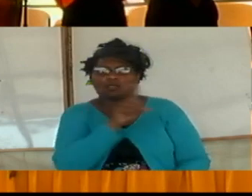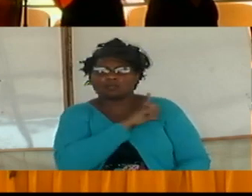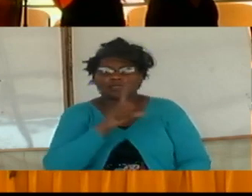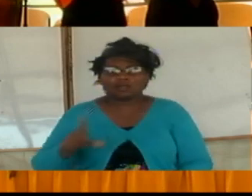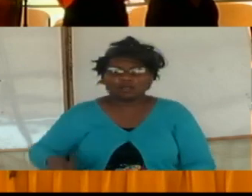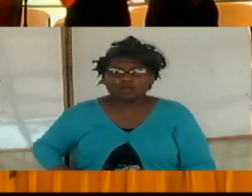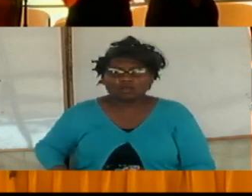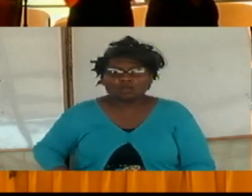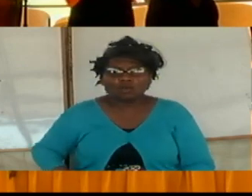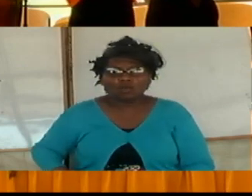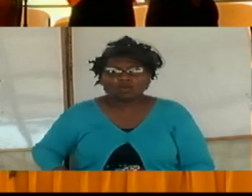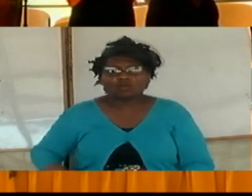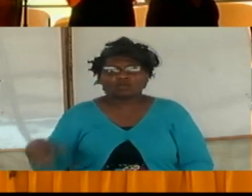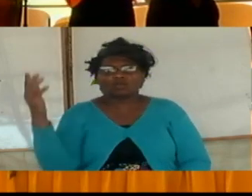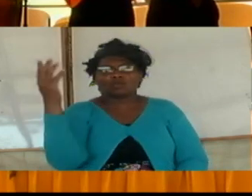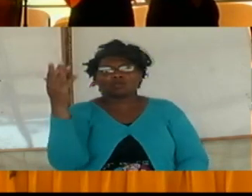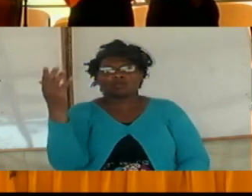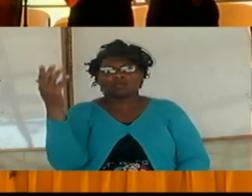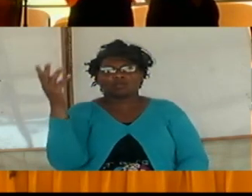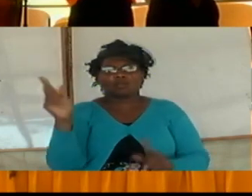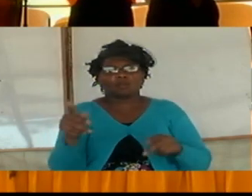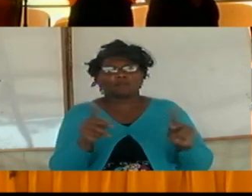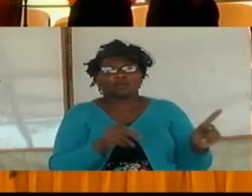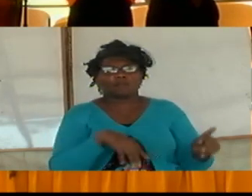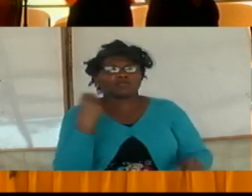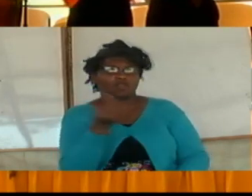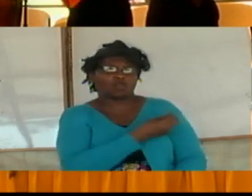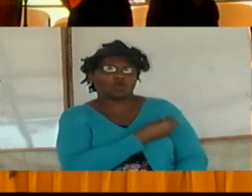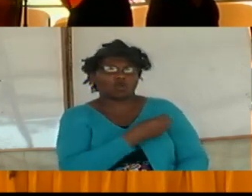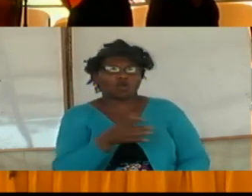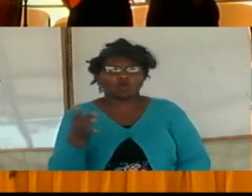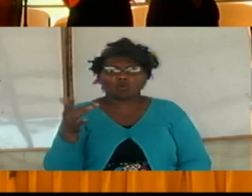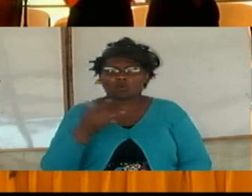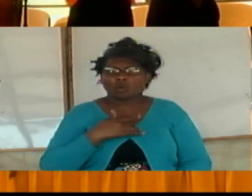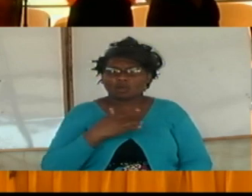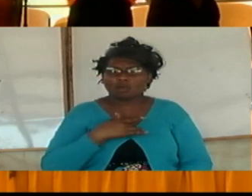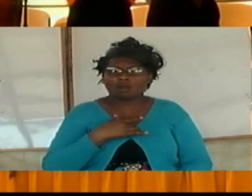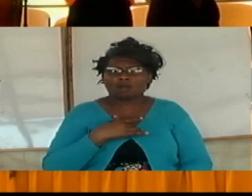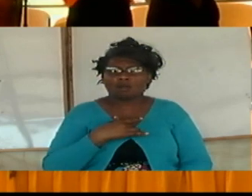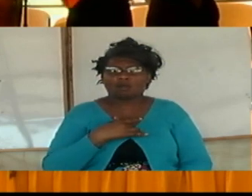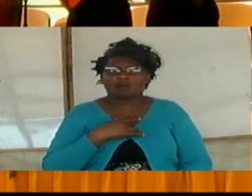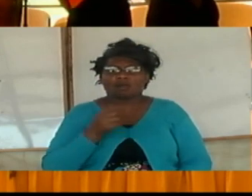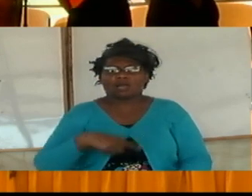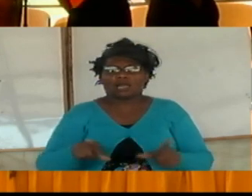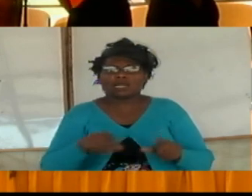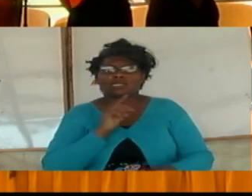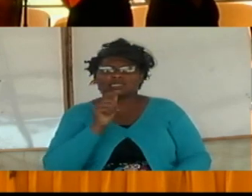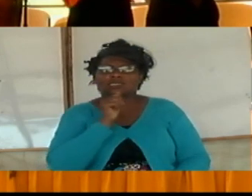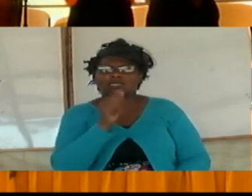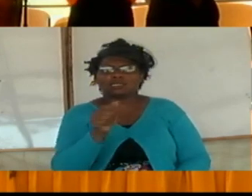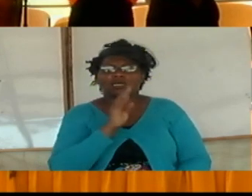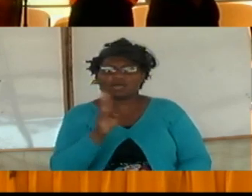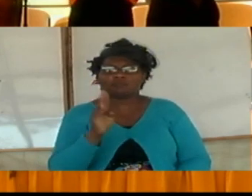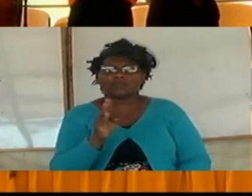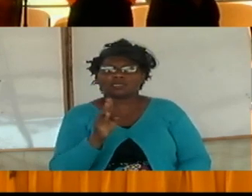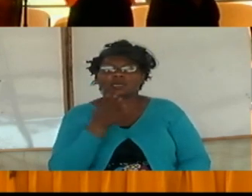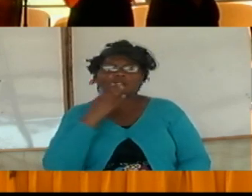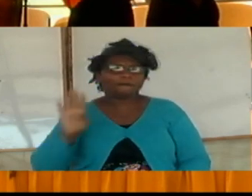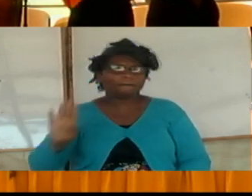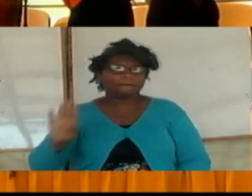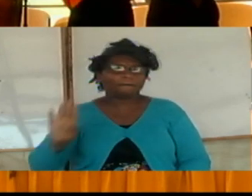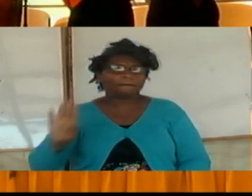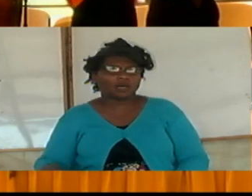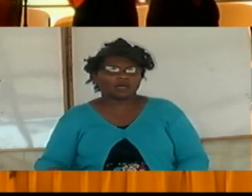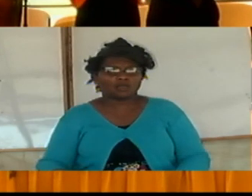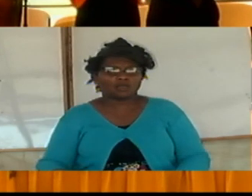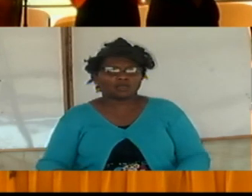God, on bad ground, Lord Jesus, but let it fall on good ground. Oh, God, that it will bring forth,